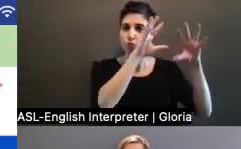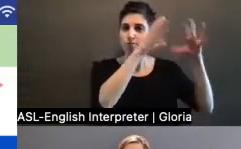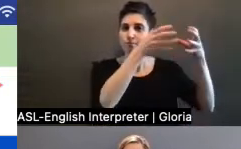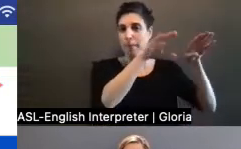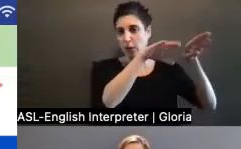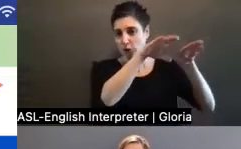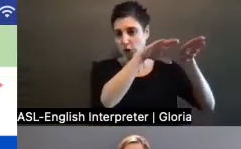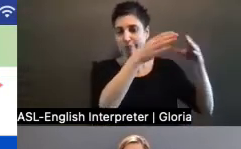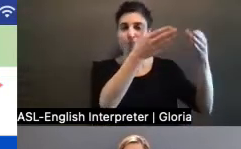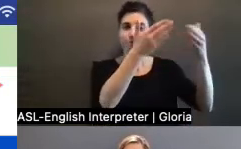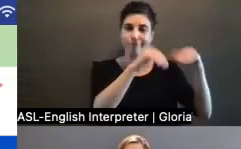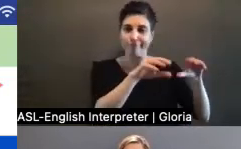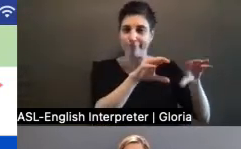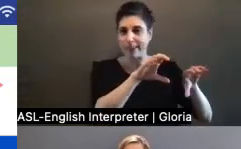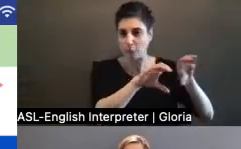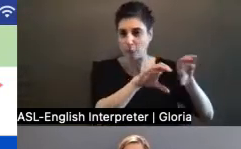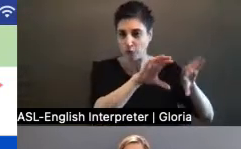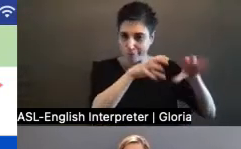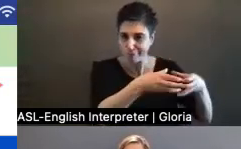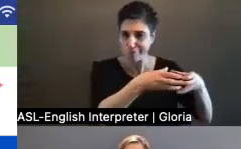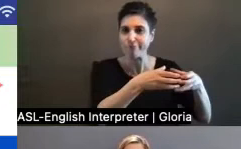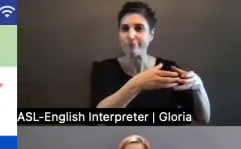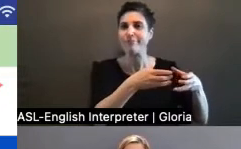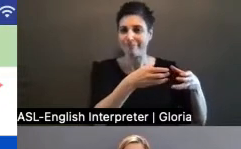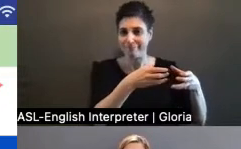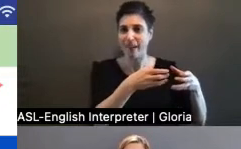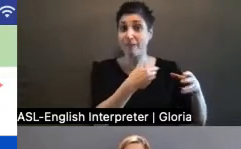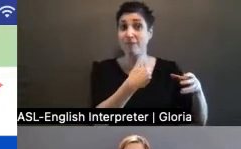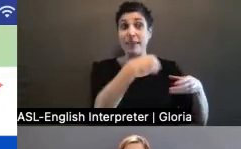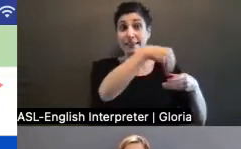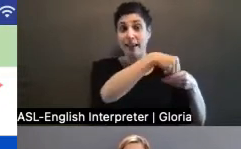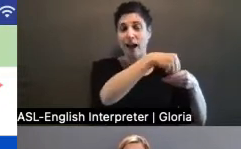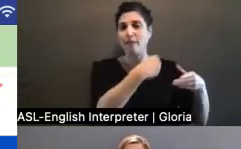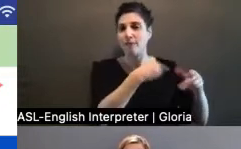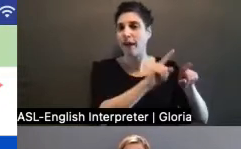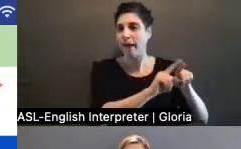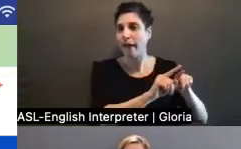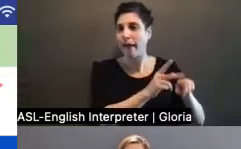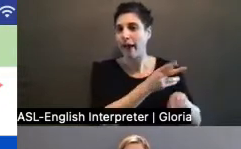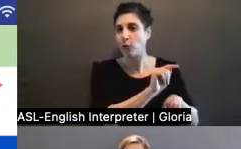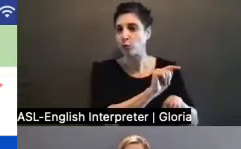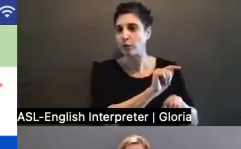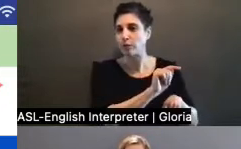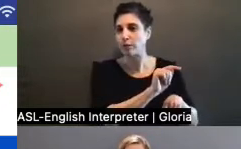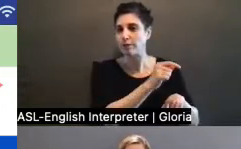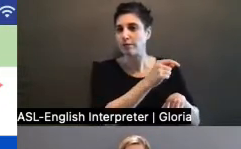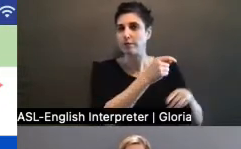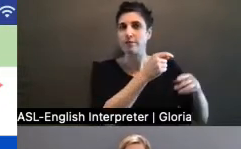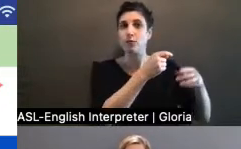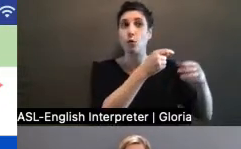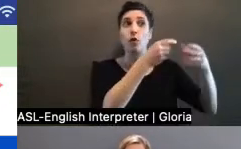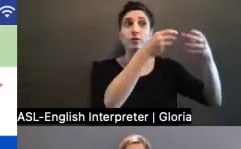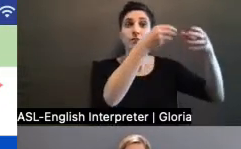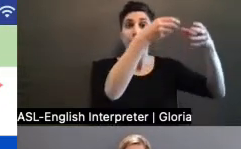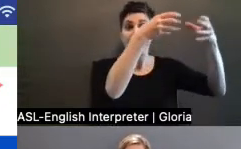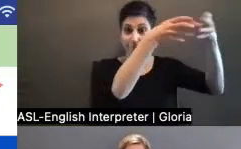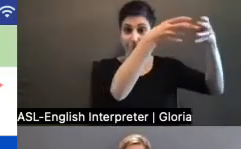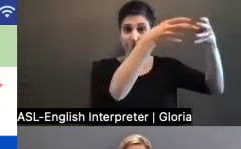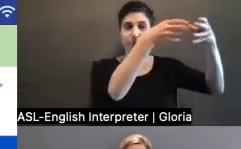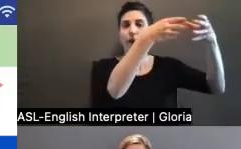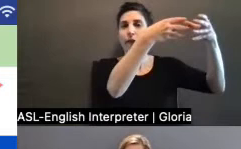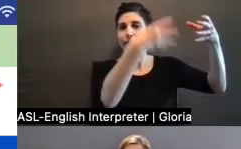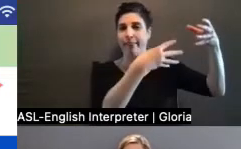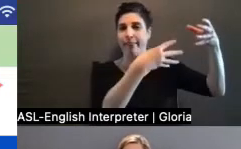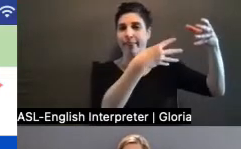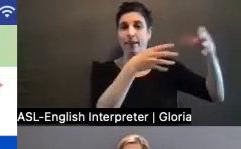actually can go to that specific course grouping and can have Kahoots related to that specific content as well. So it's really nice to kind of